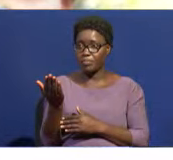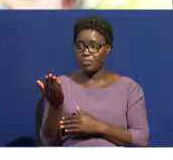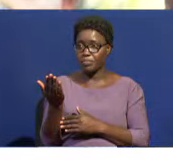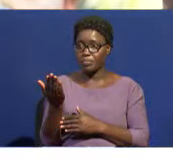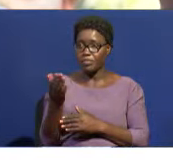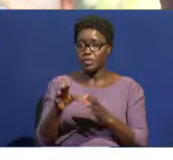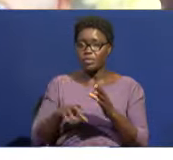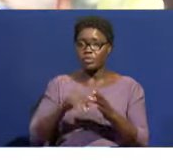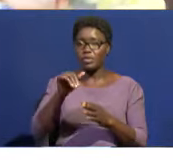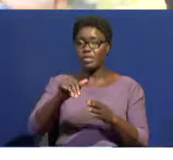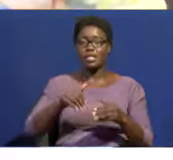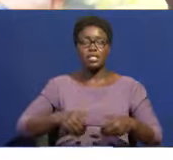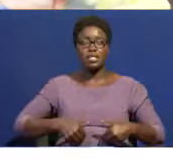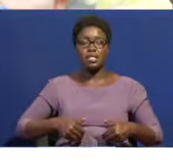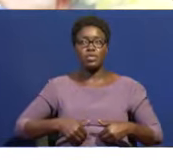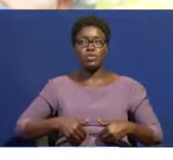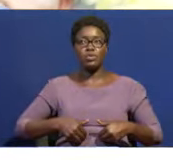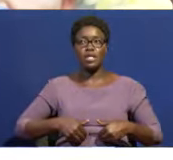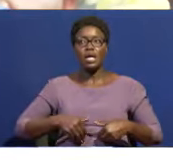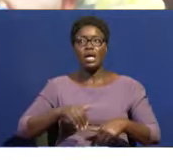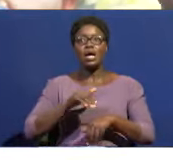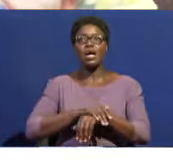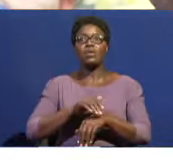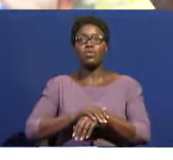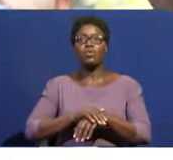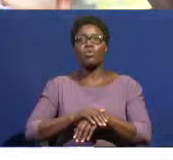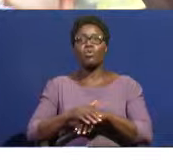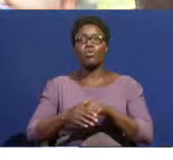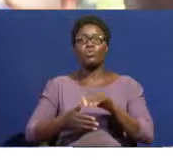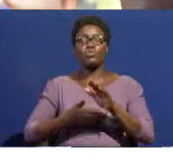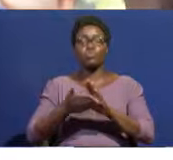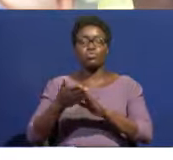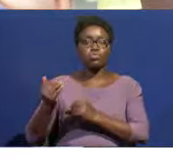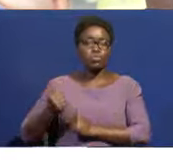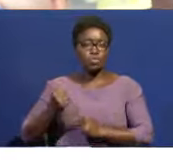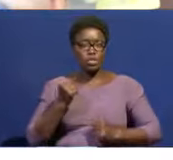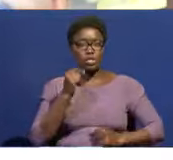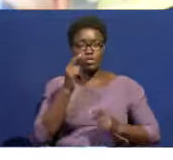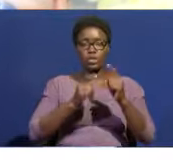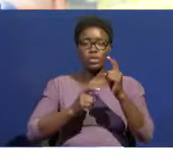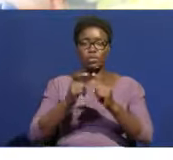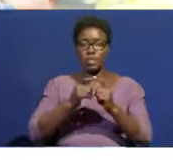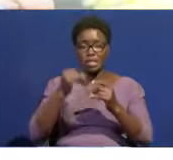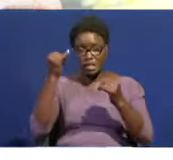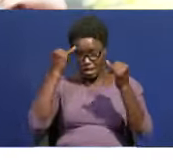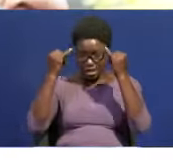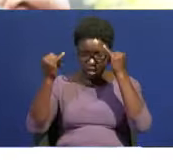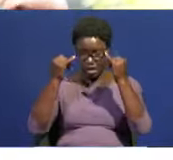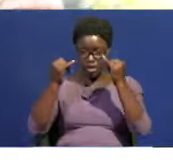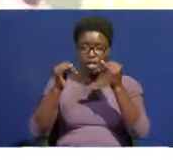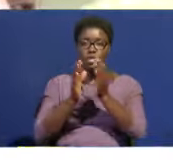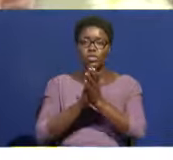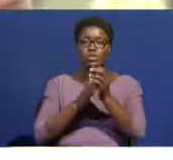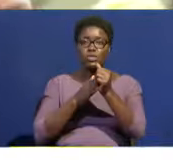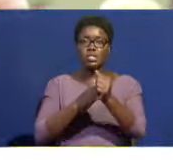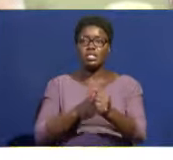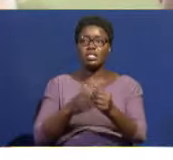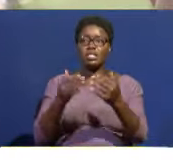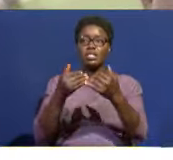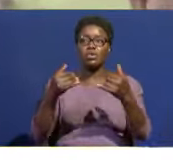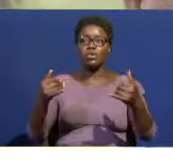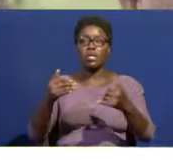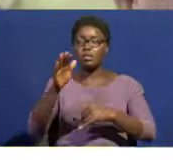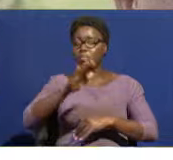Because we find that the youth are good foot soldiers for us to address ideology, to be the foot soldiers within the